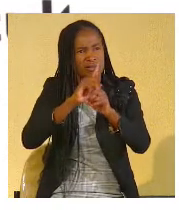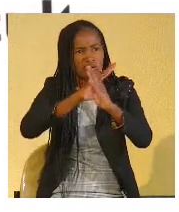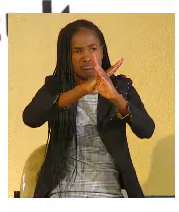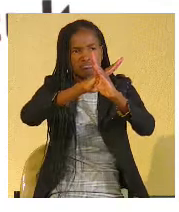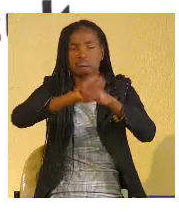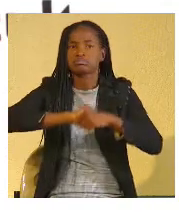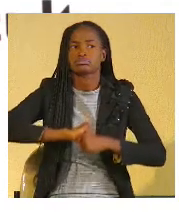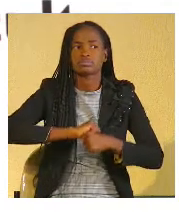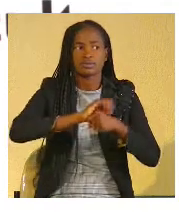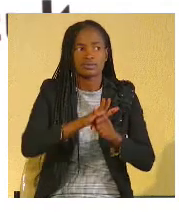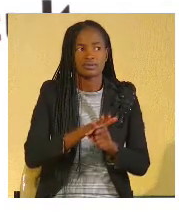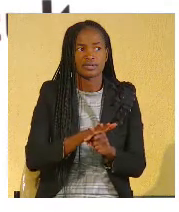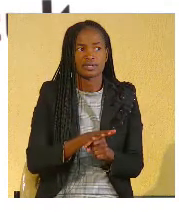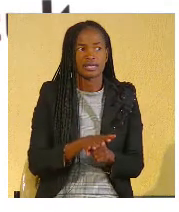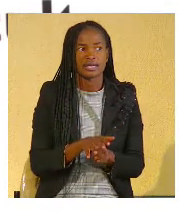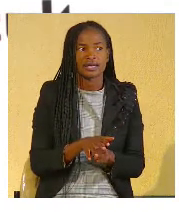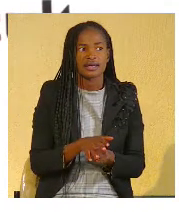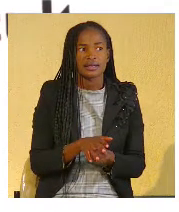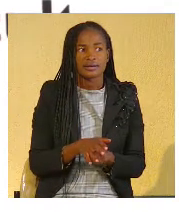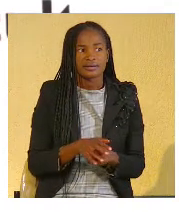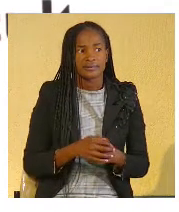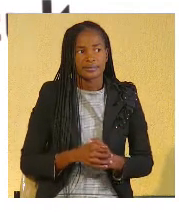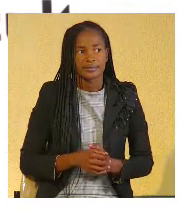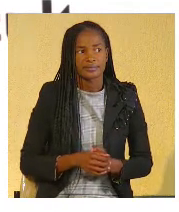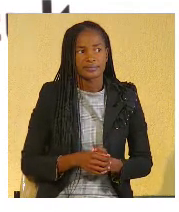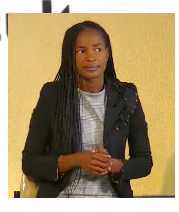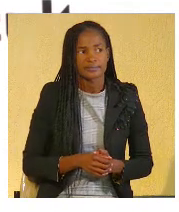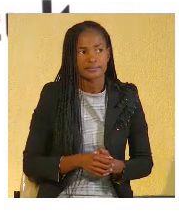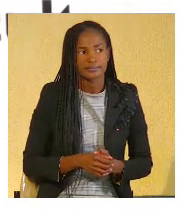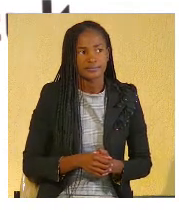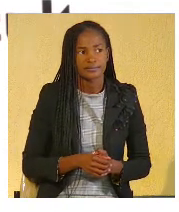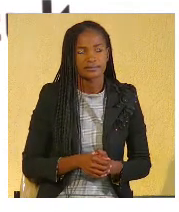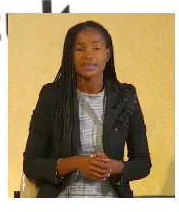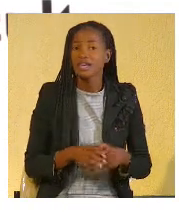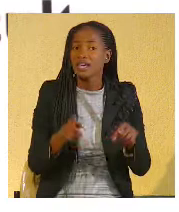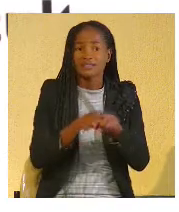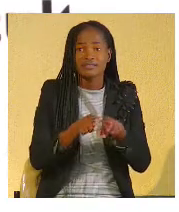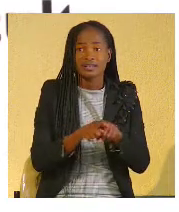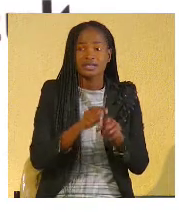the eyes and the ears of the government. And a normal